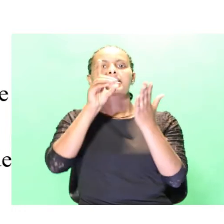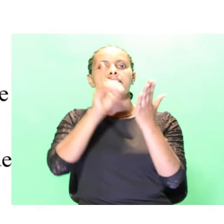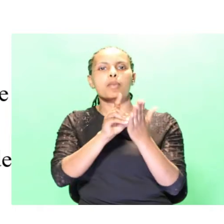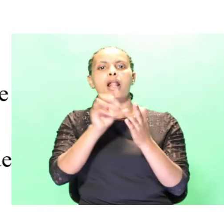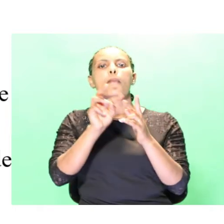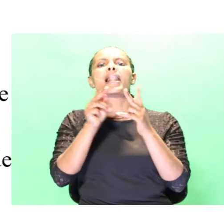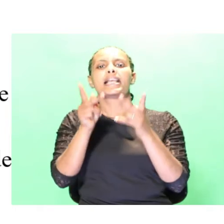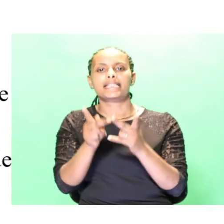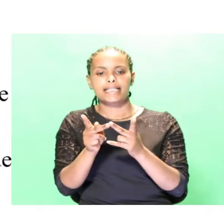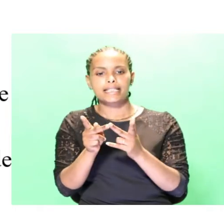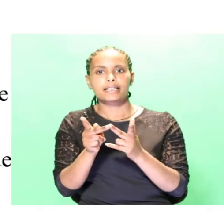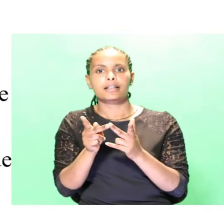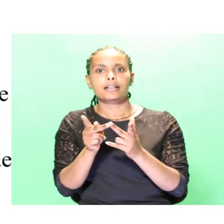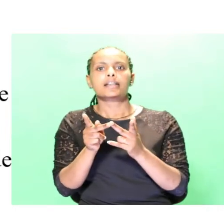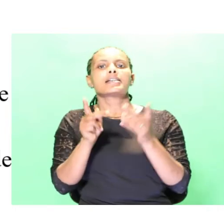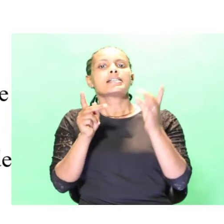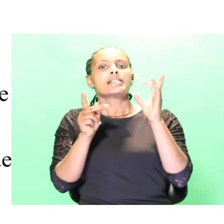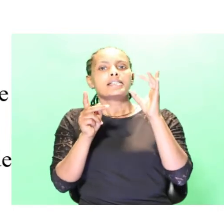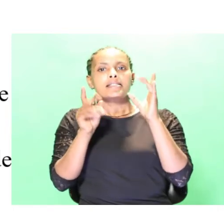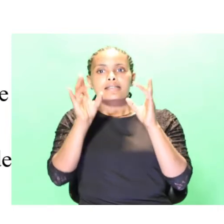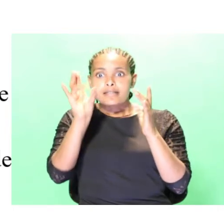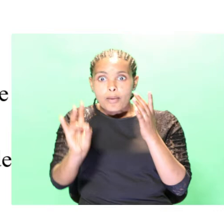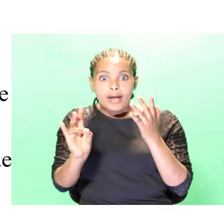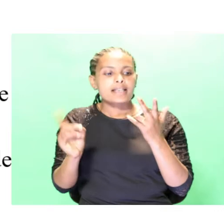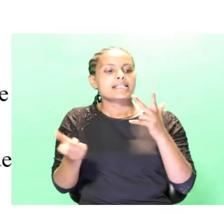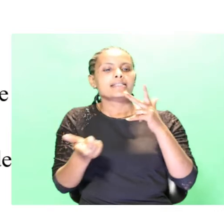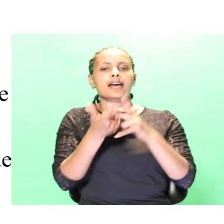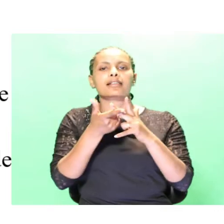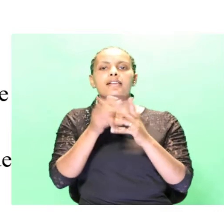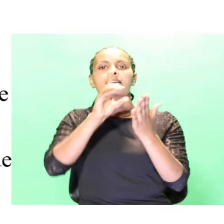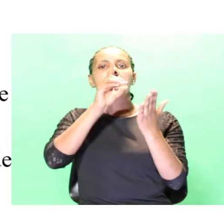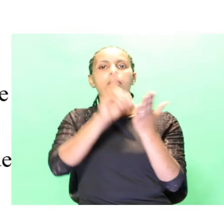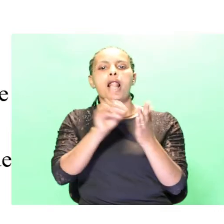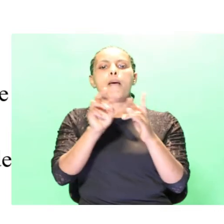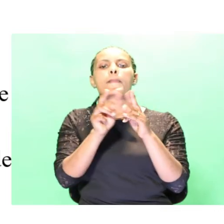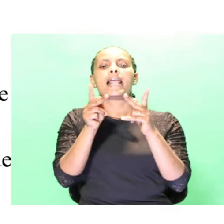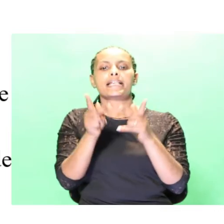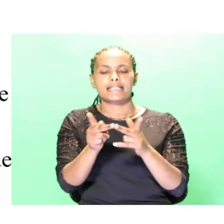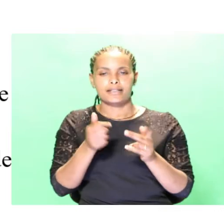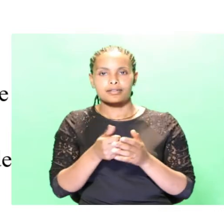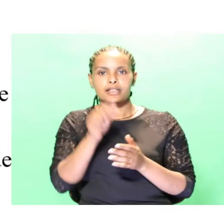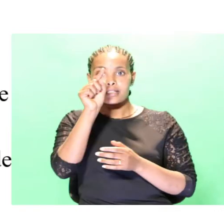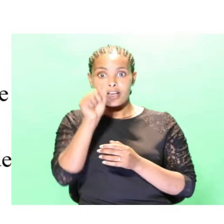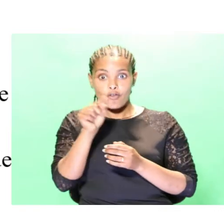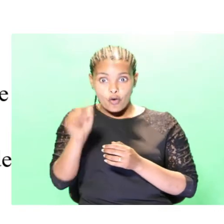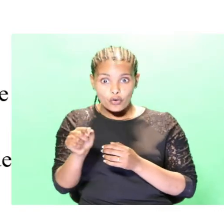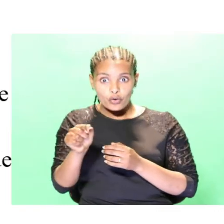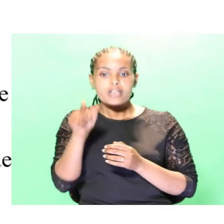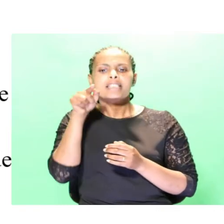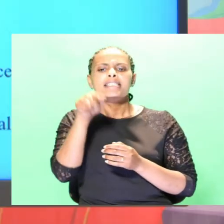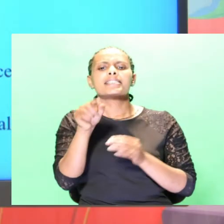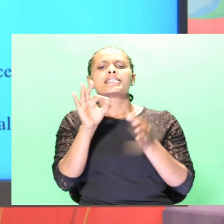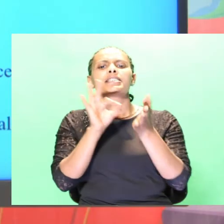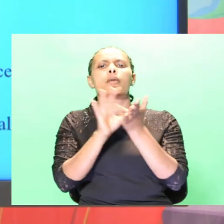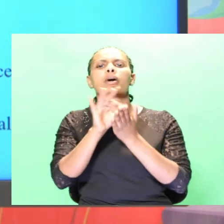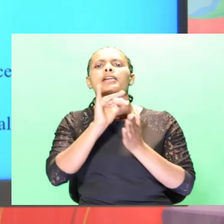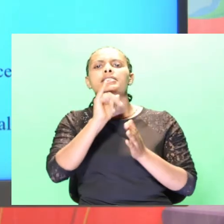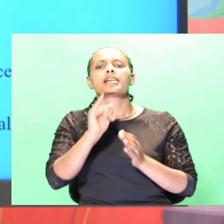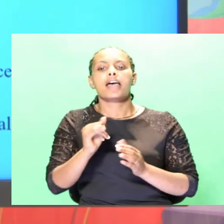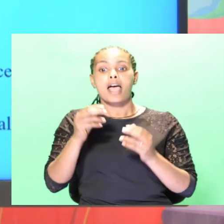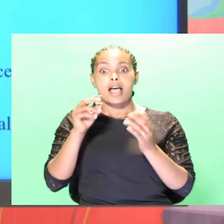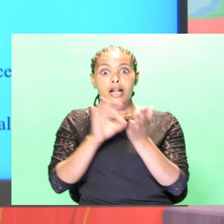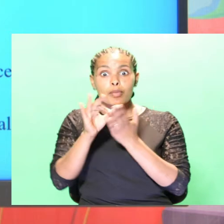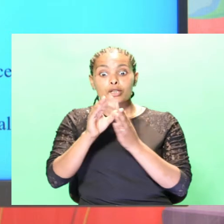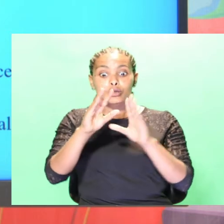decimal place. 7 is the third decimal place. Therefore, this number is a